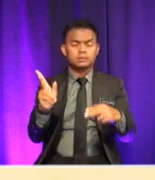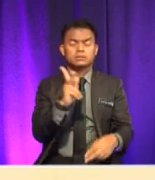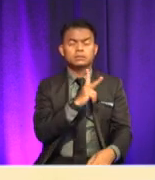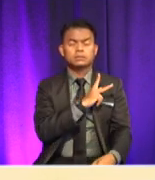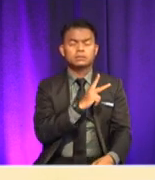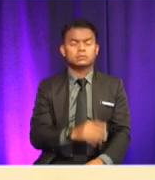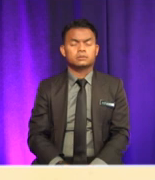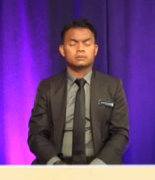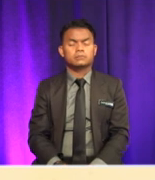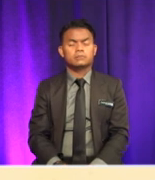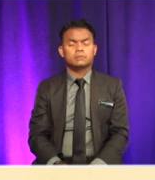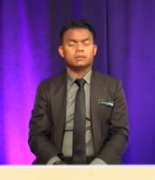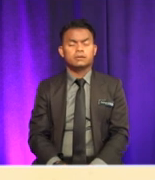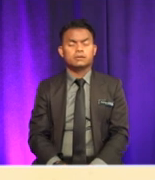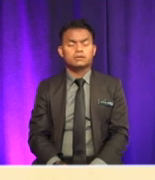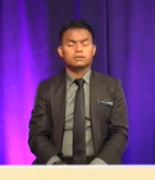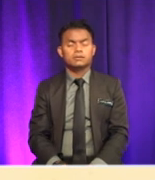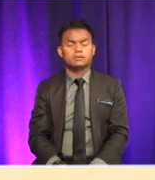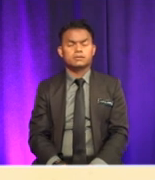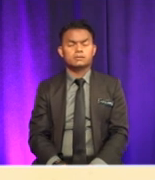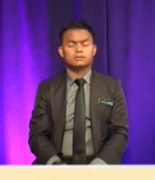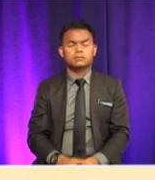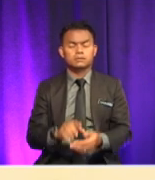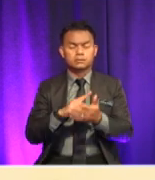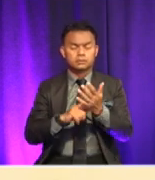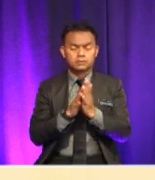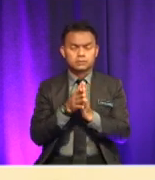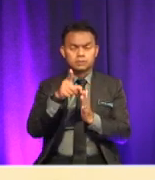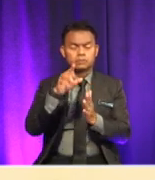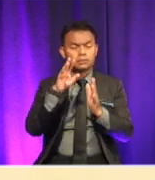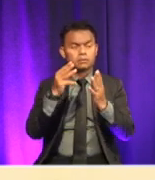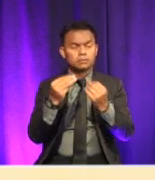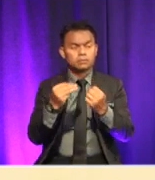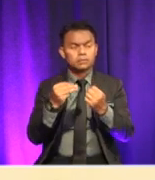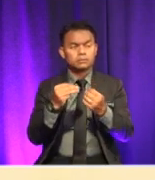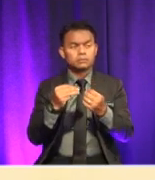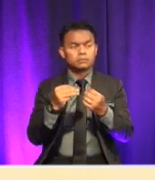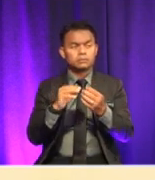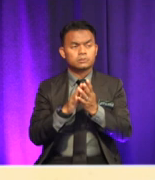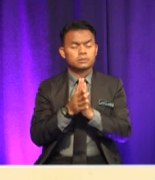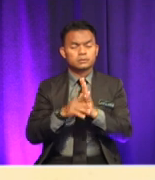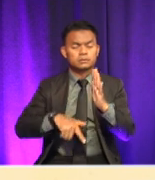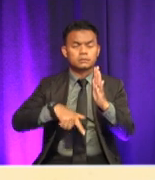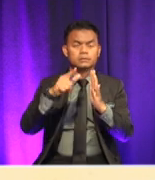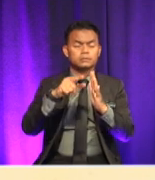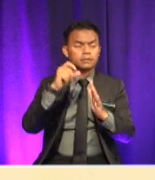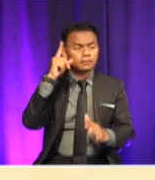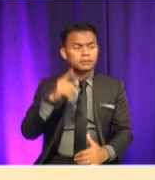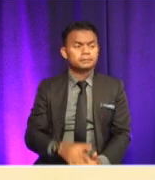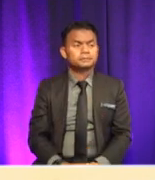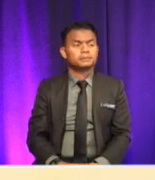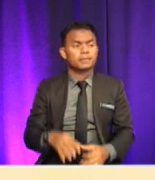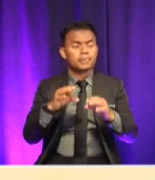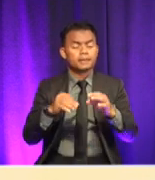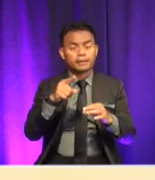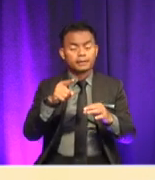one who controls this island. You must follow me. Or else he will lose control of one chicken. If you lose control of one